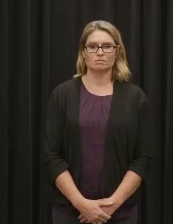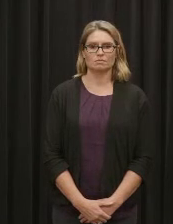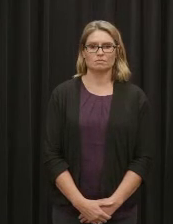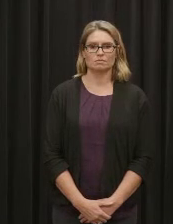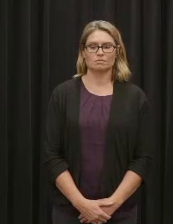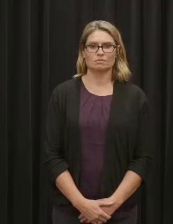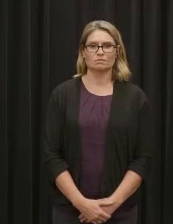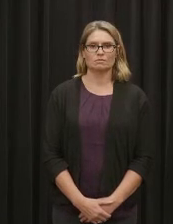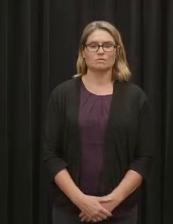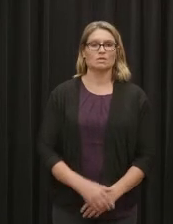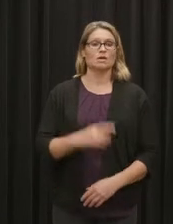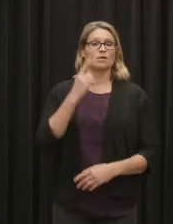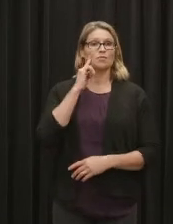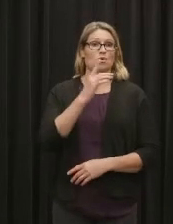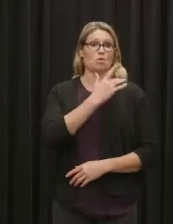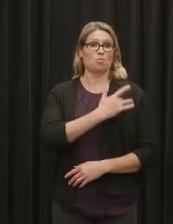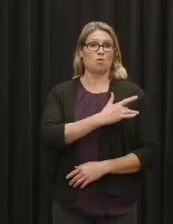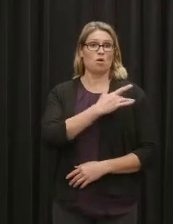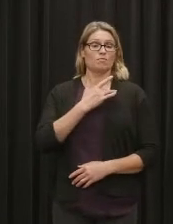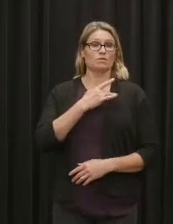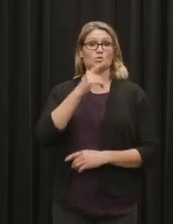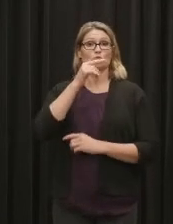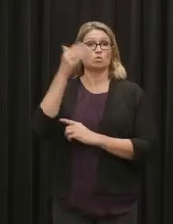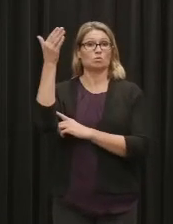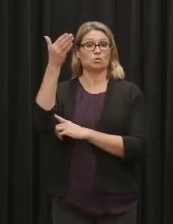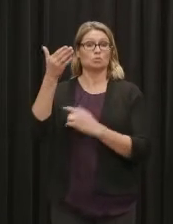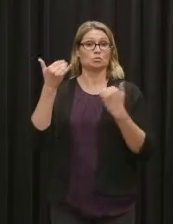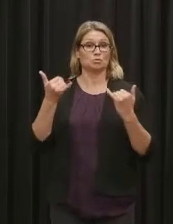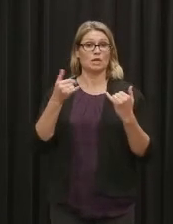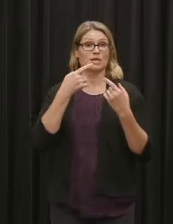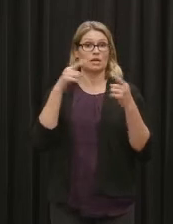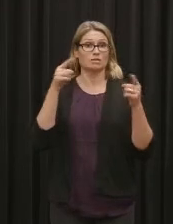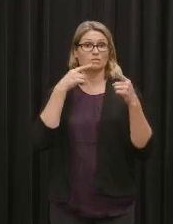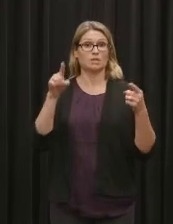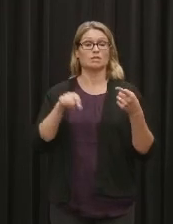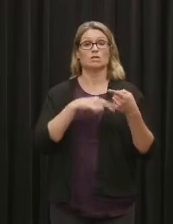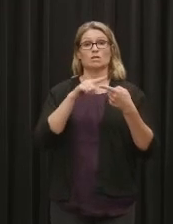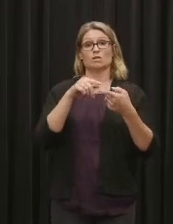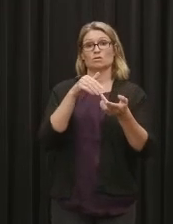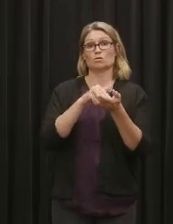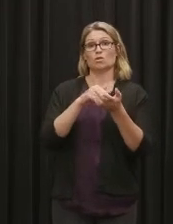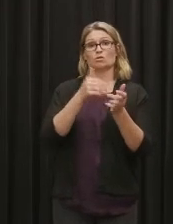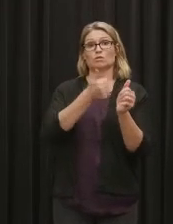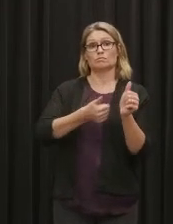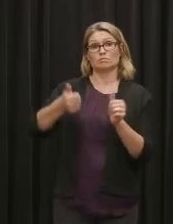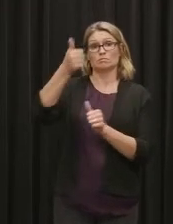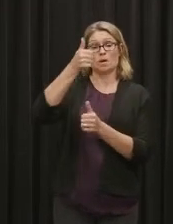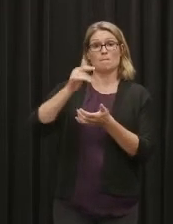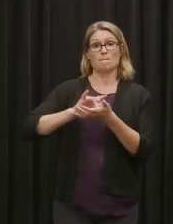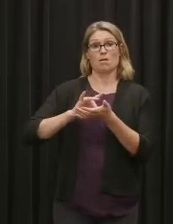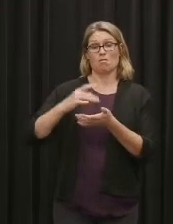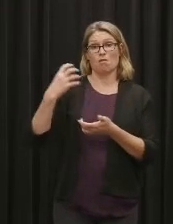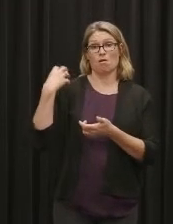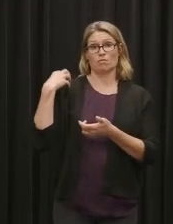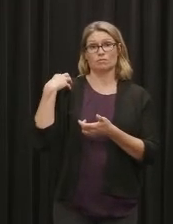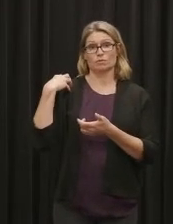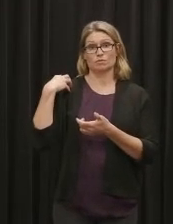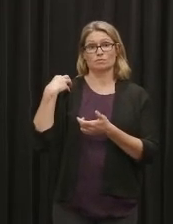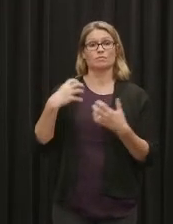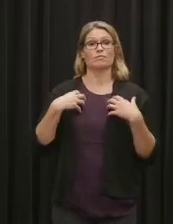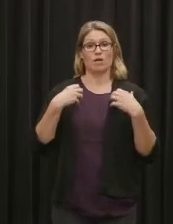the NBEMO. Individuals. Dr. Jennifer Russell, the province's Chief Medical Officer of